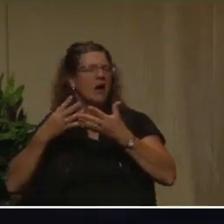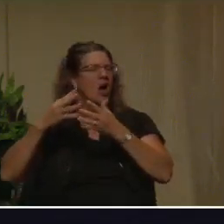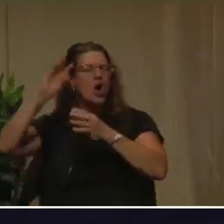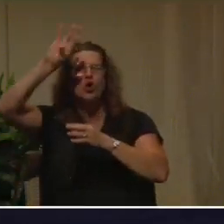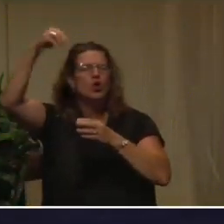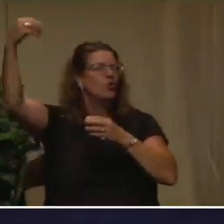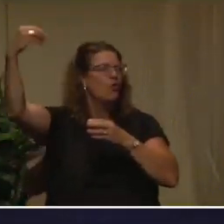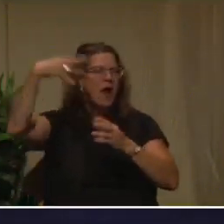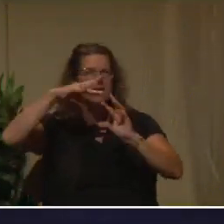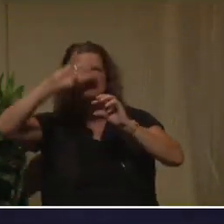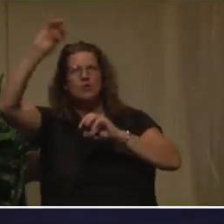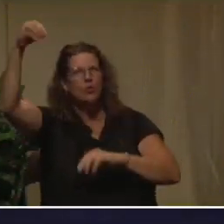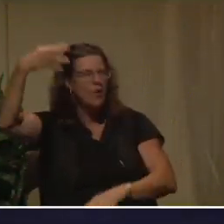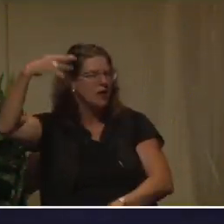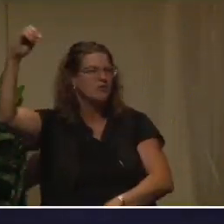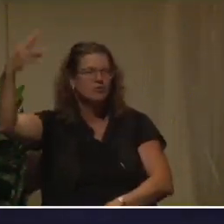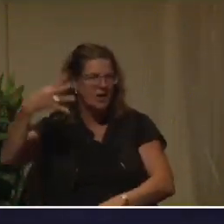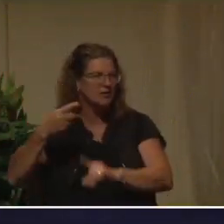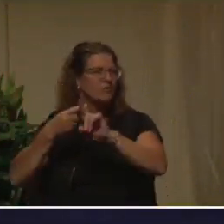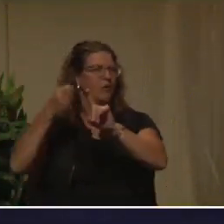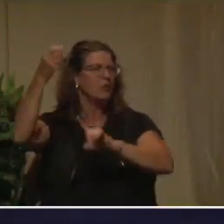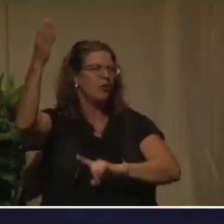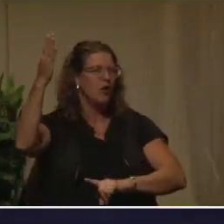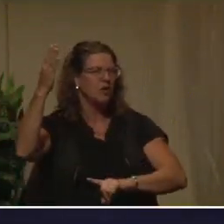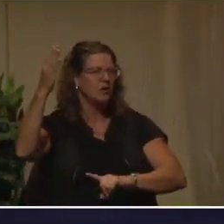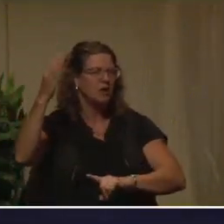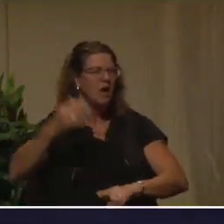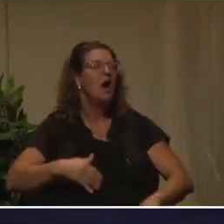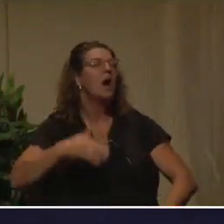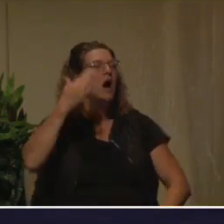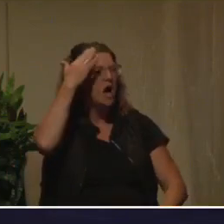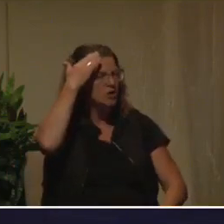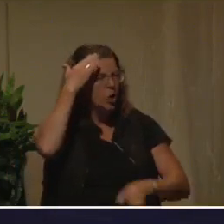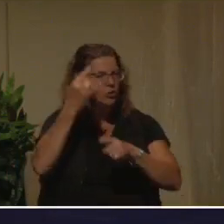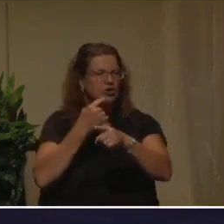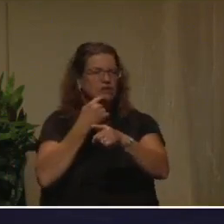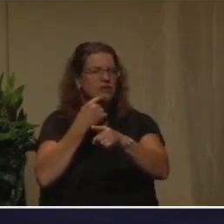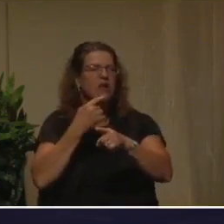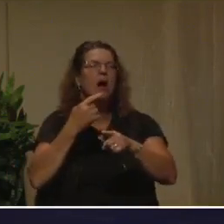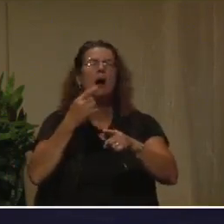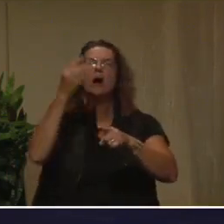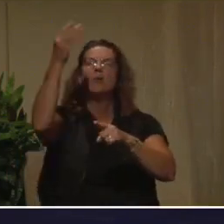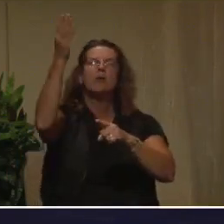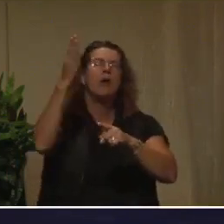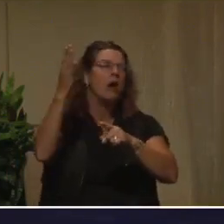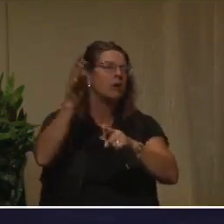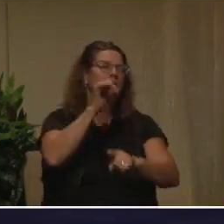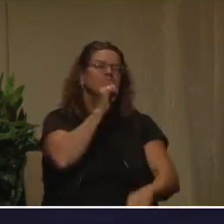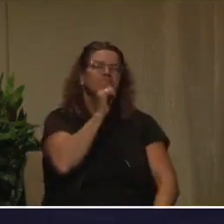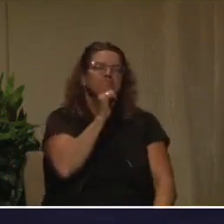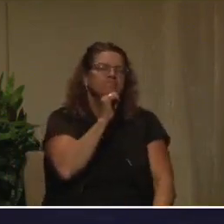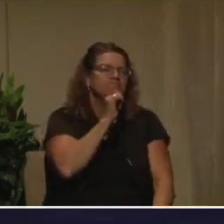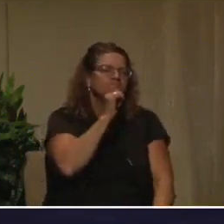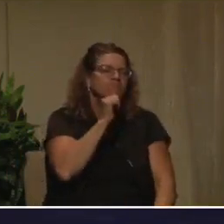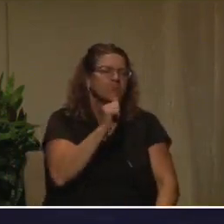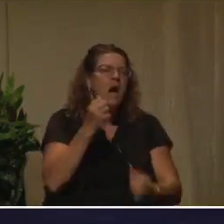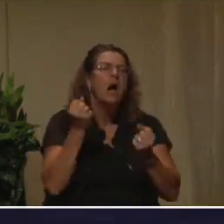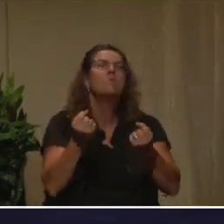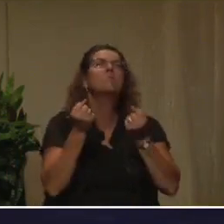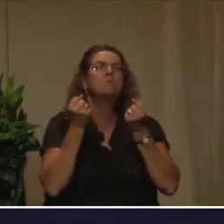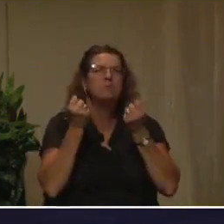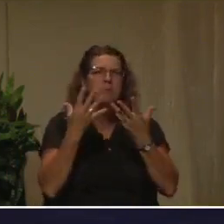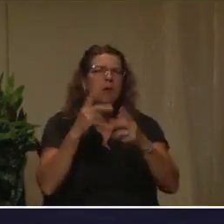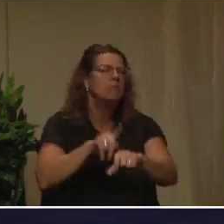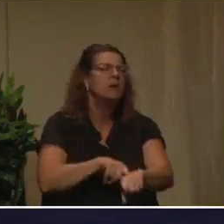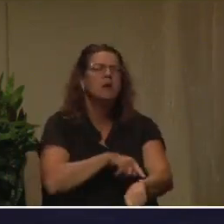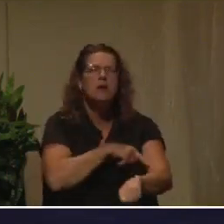sure there are times when she just says, God, how long? And she cries out, but that's exactly the process by which we gain the strength